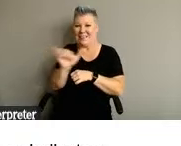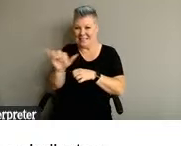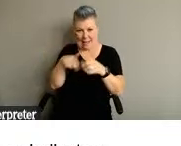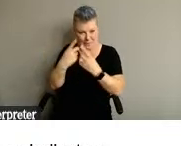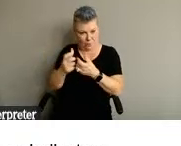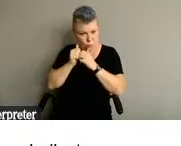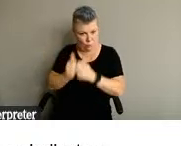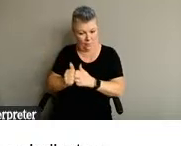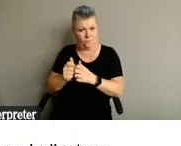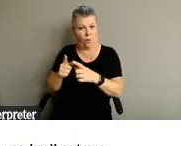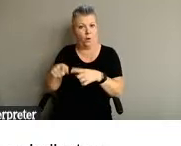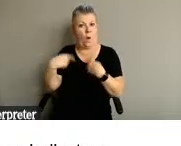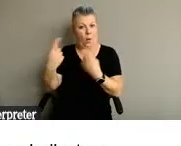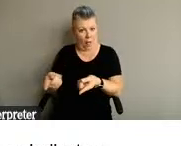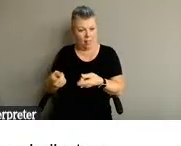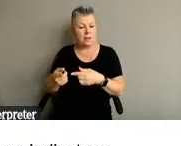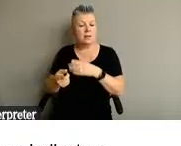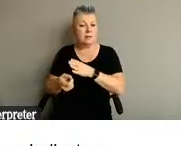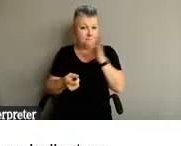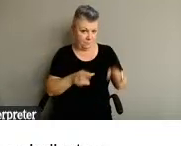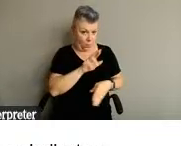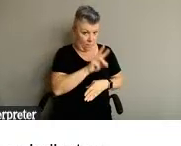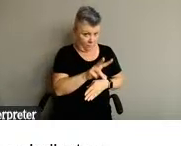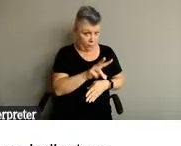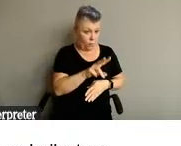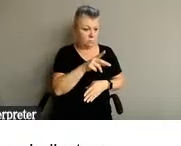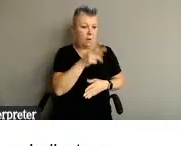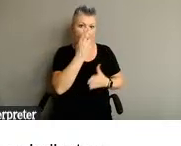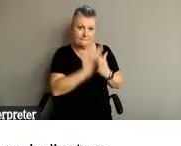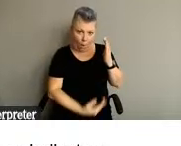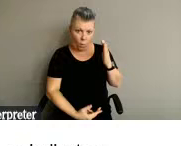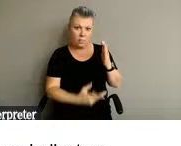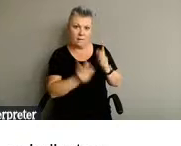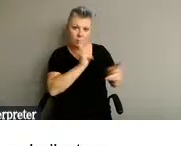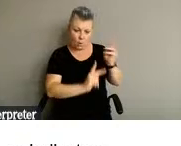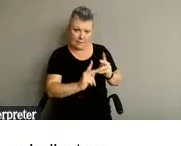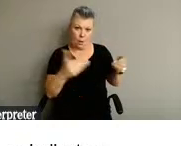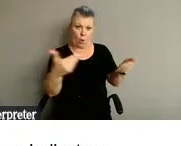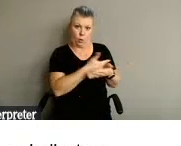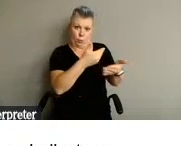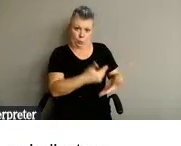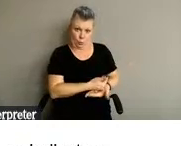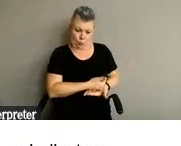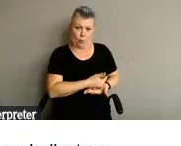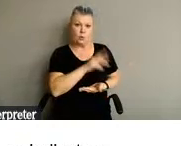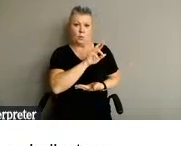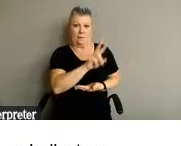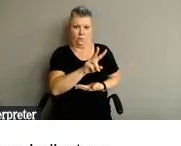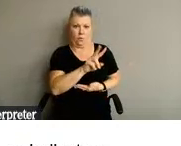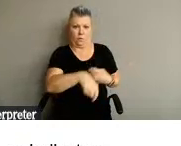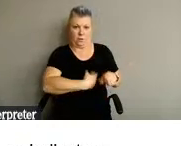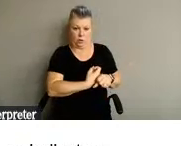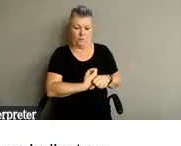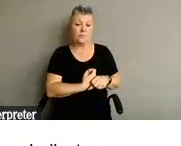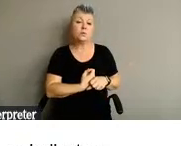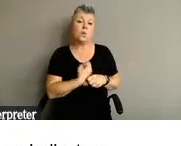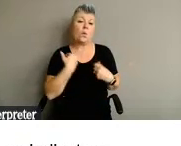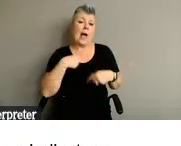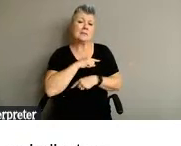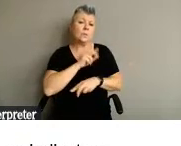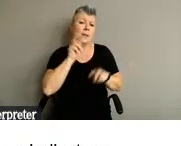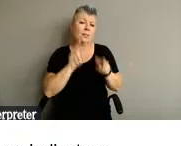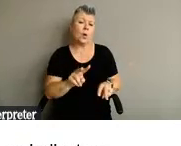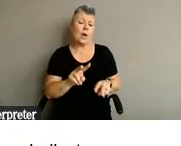Riverview Gardens, as he indicated, they are both new to the district this year. So when we're looking at these baseline scores, this